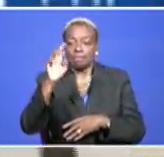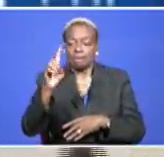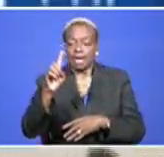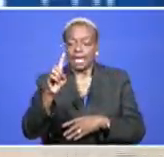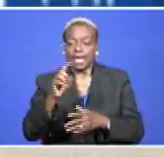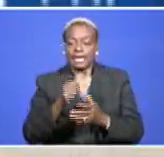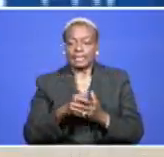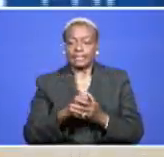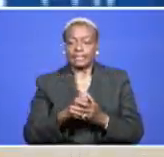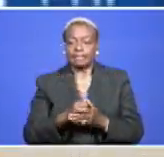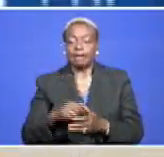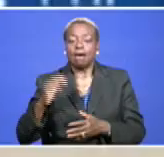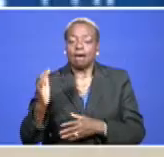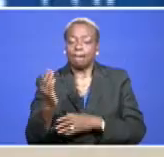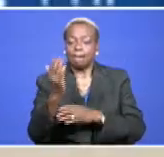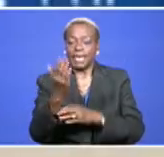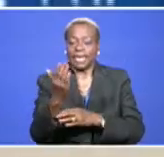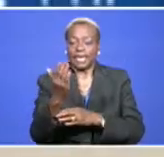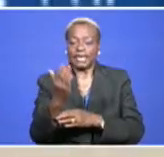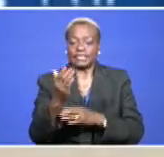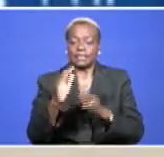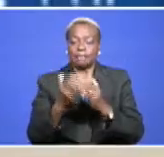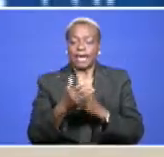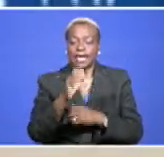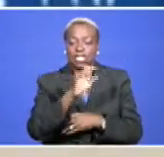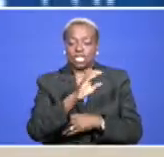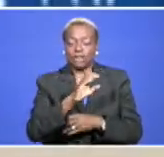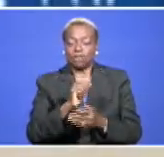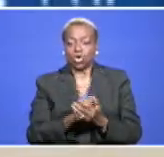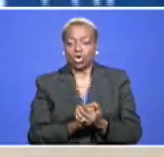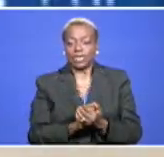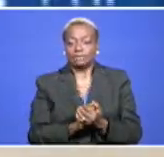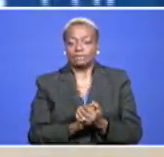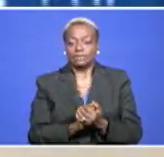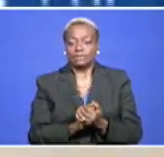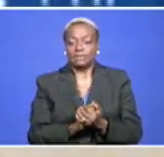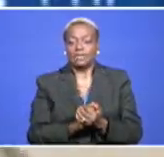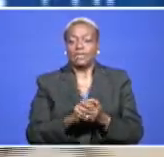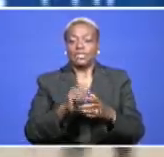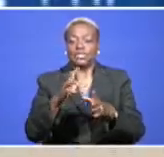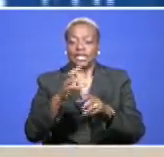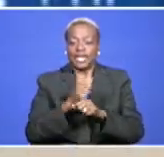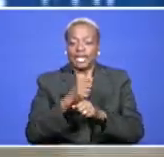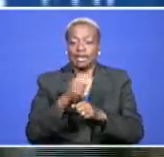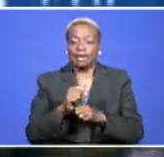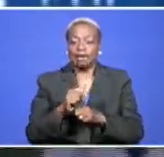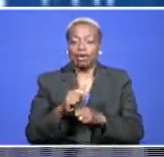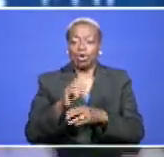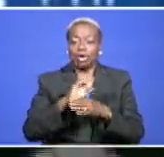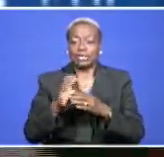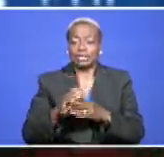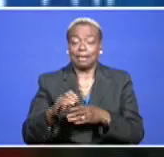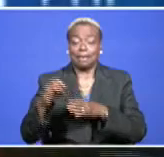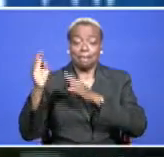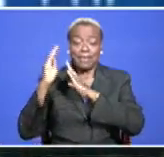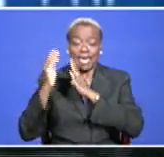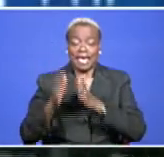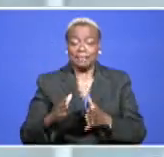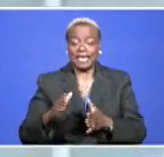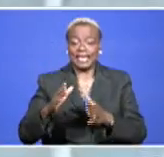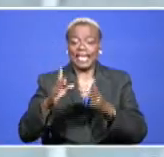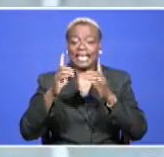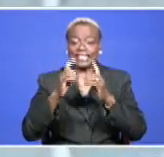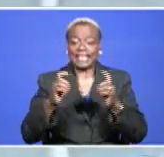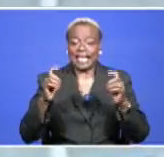by Chevron. Host Karina Contores trying to get a crash course on Bahamian dialect and lingo.